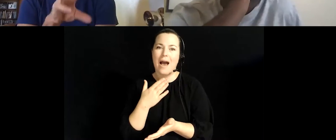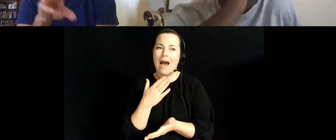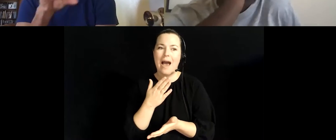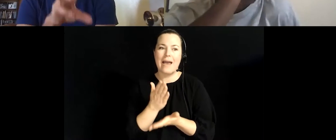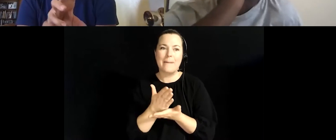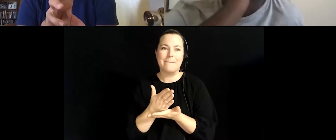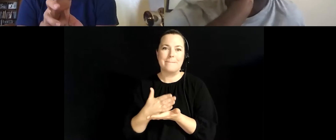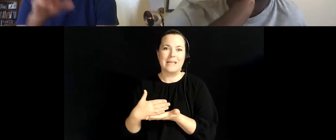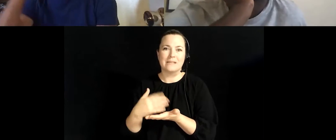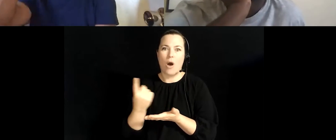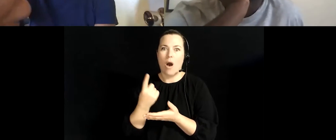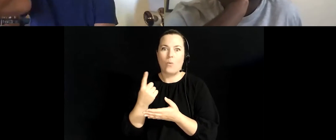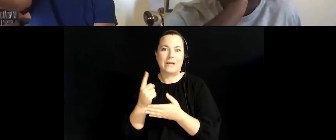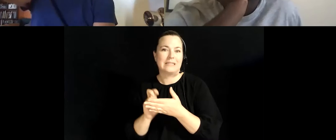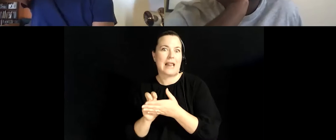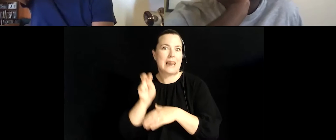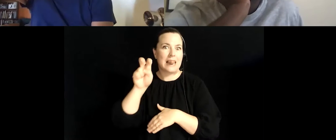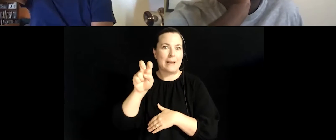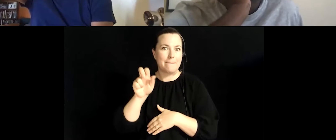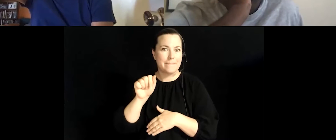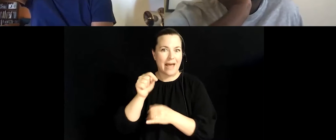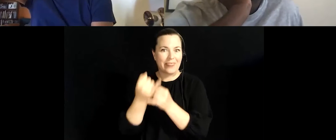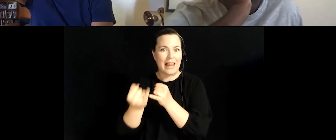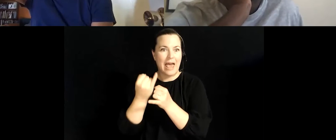So with Claire, when